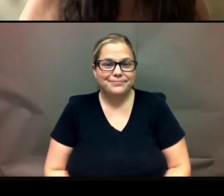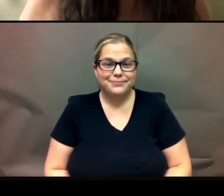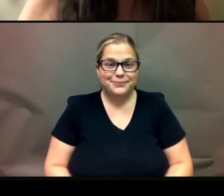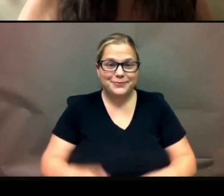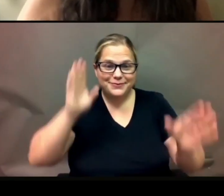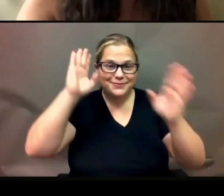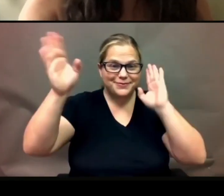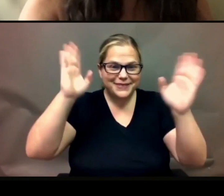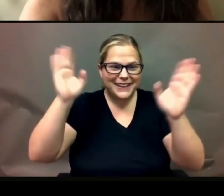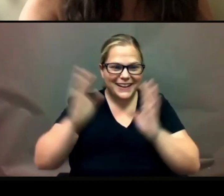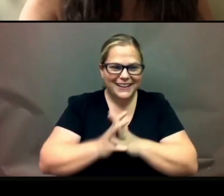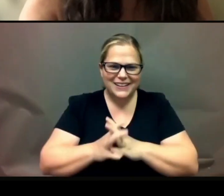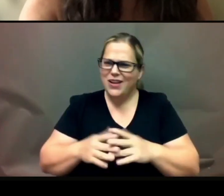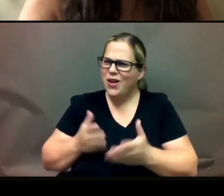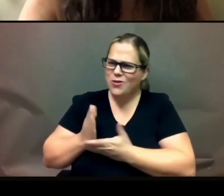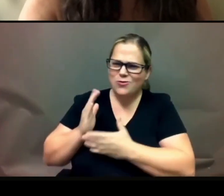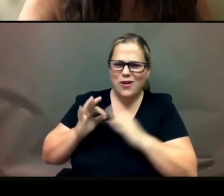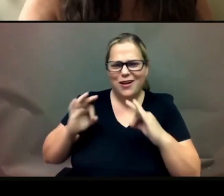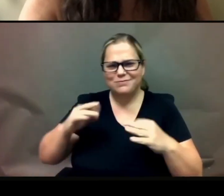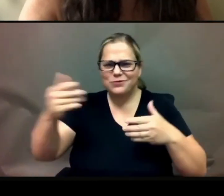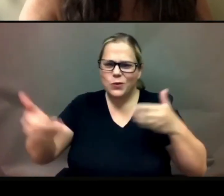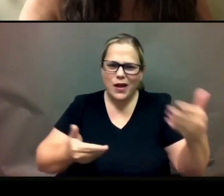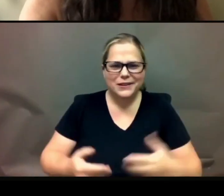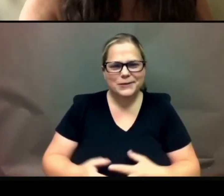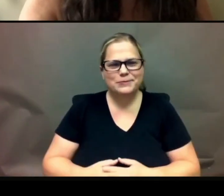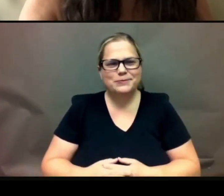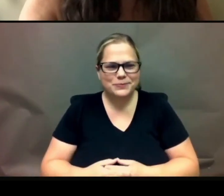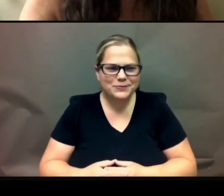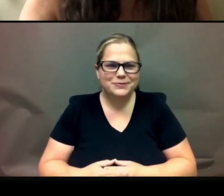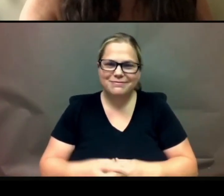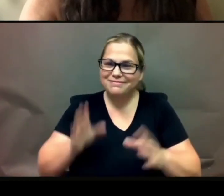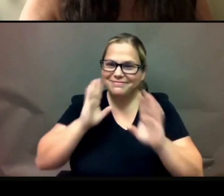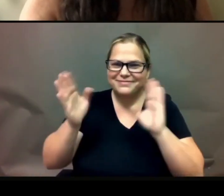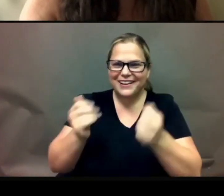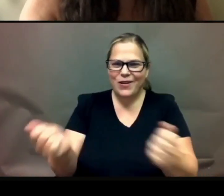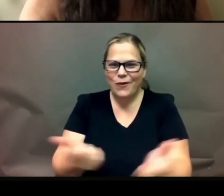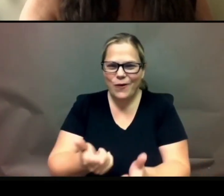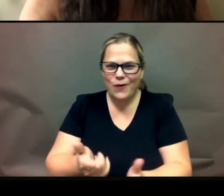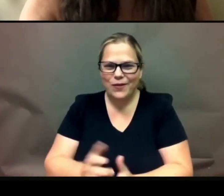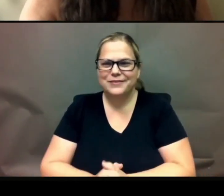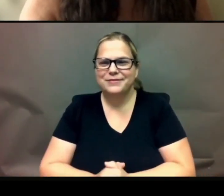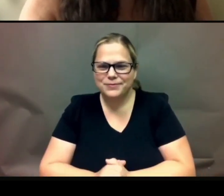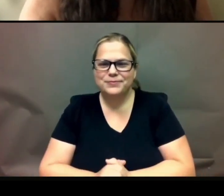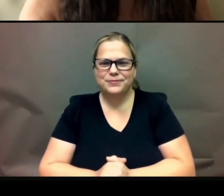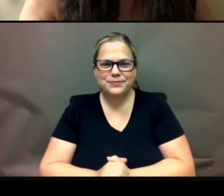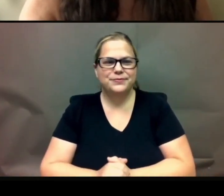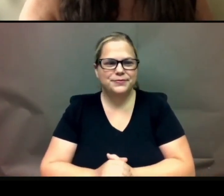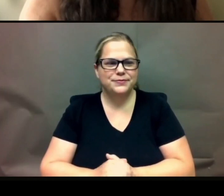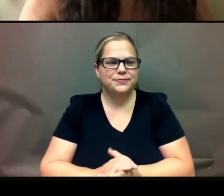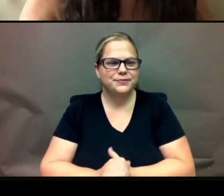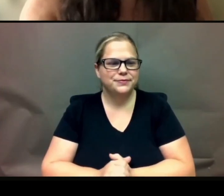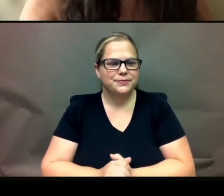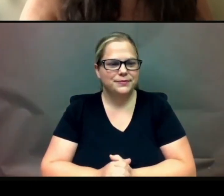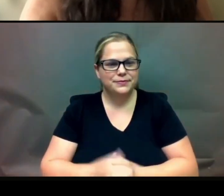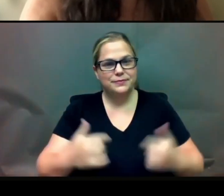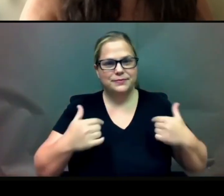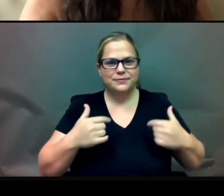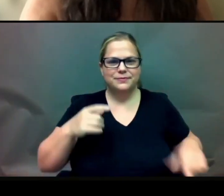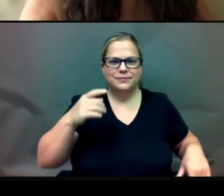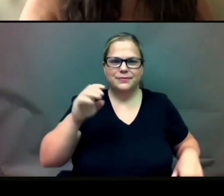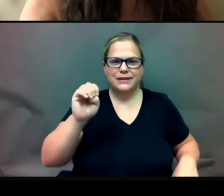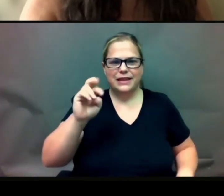Hello. All right, welcome. Hi, Yeah, everyone. hi. I'm